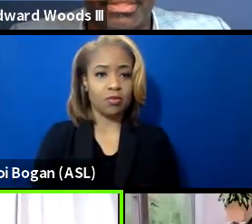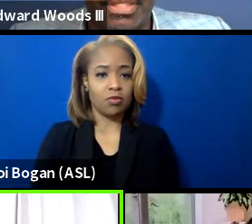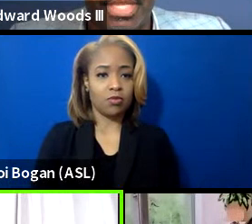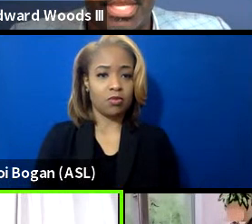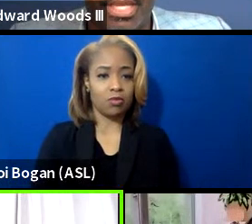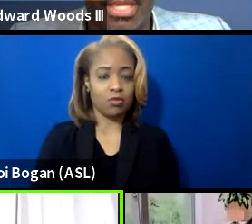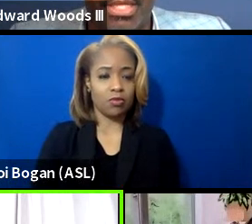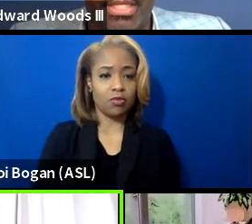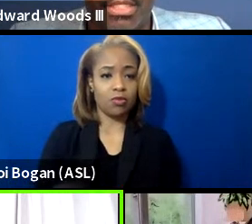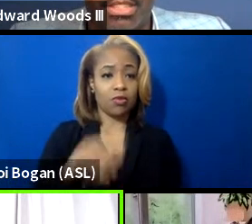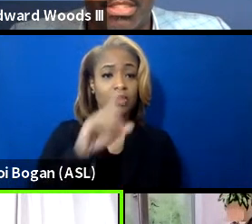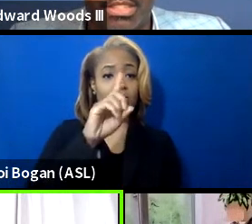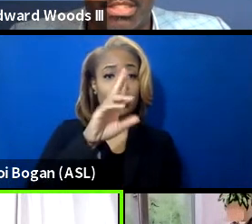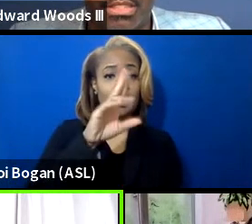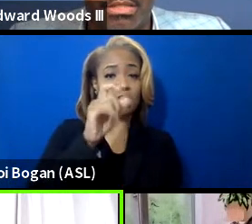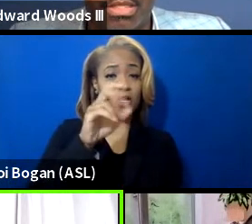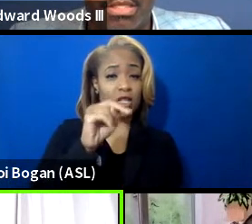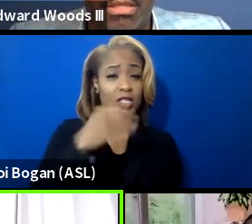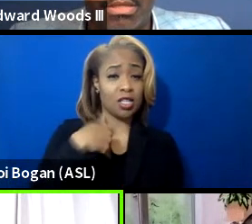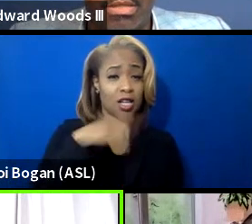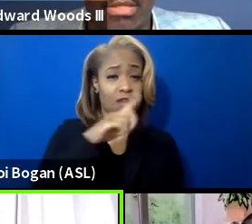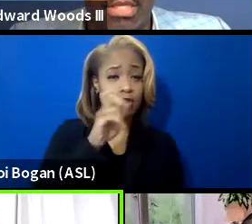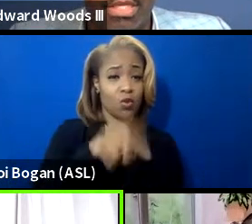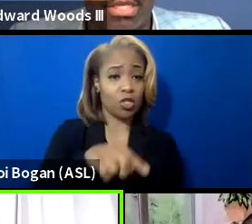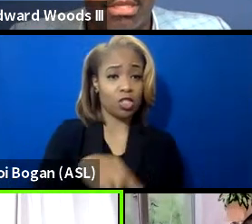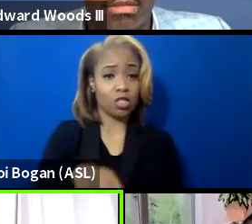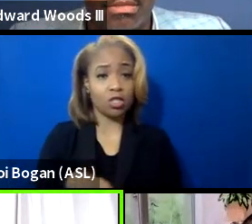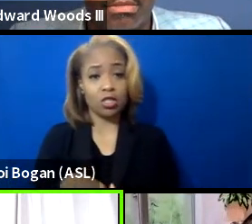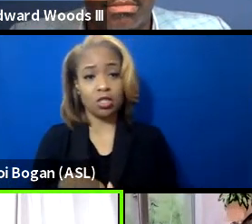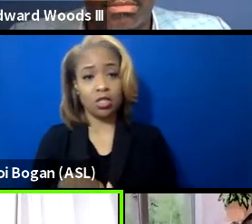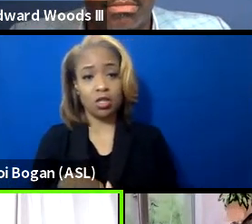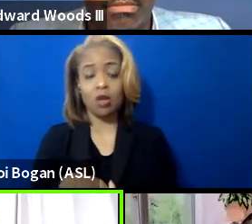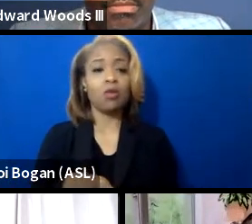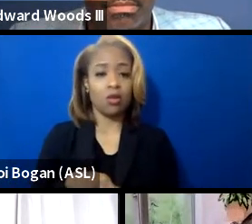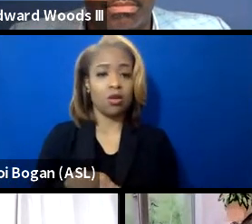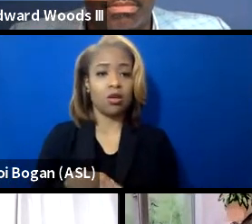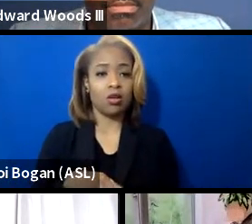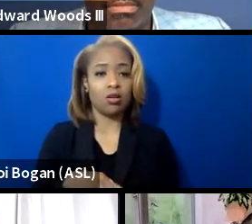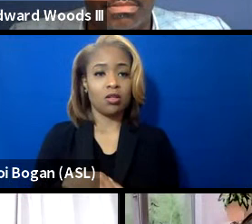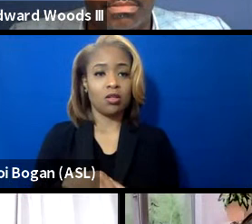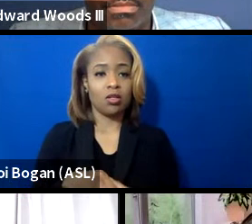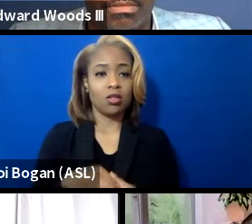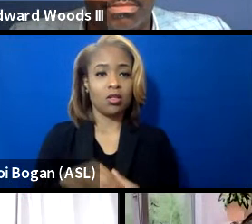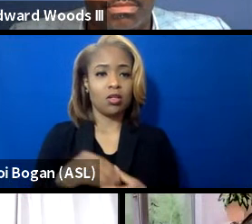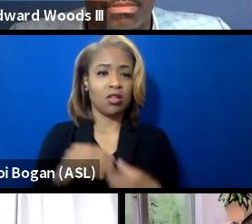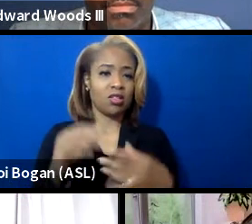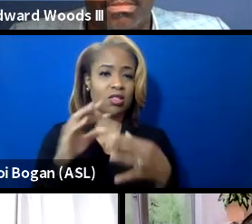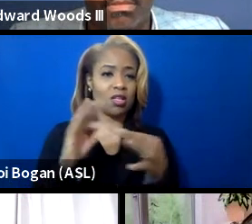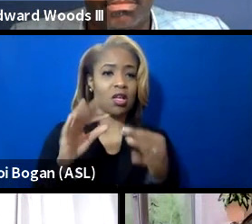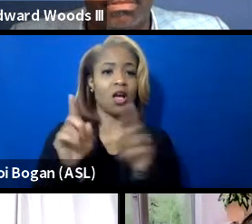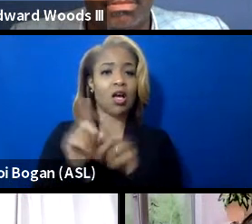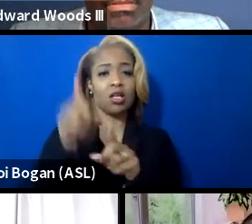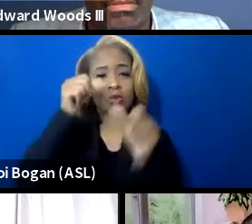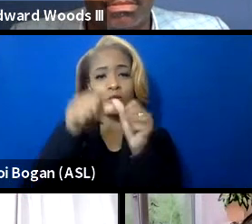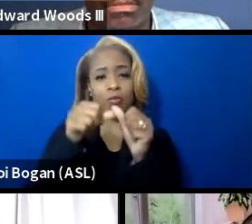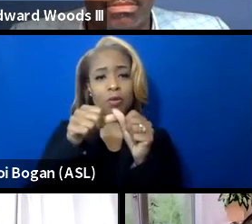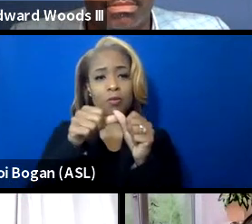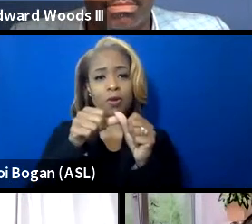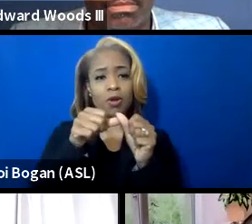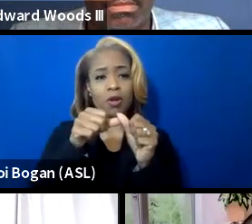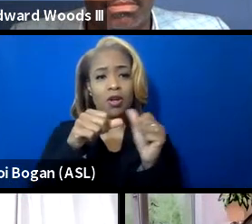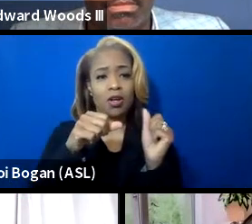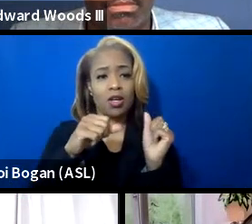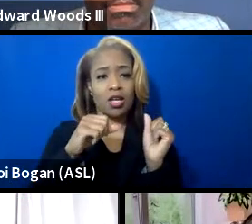Thank you, Edward. Dustin, do you have a question as well? No? Okay. Or statement. I mean, you got to also remember, I mean, I don't